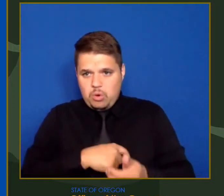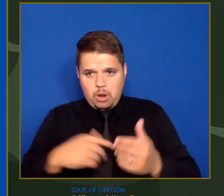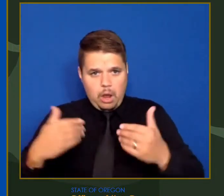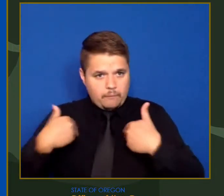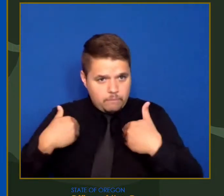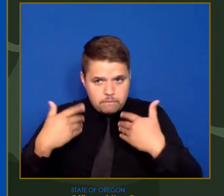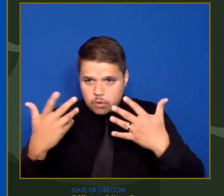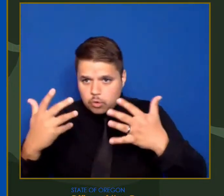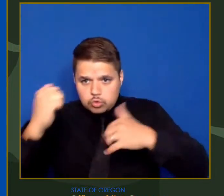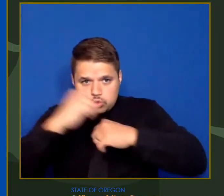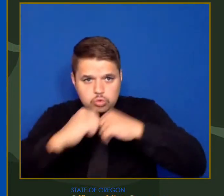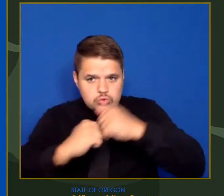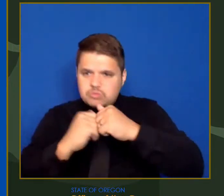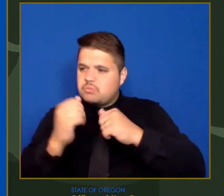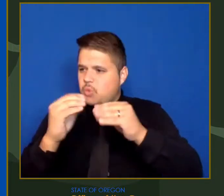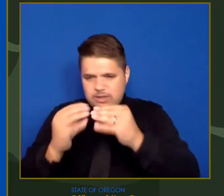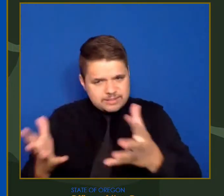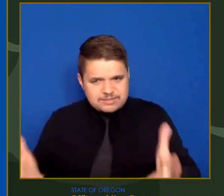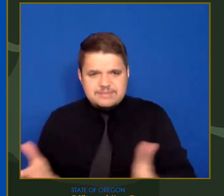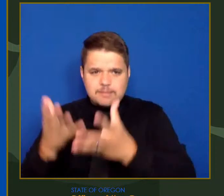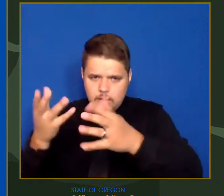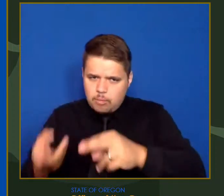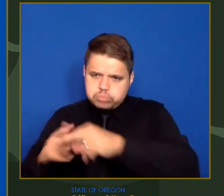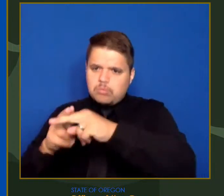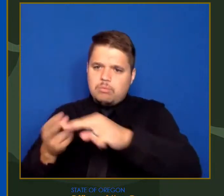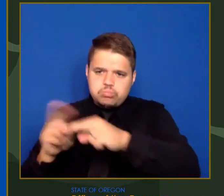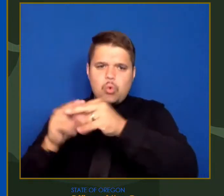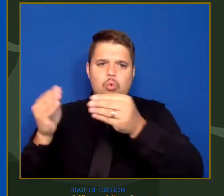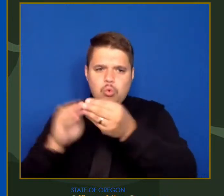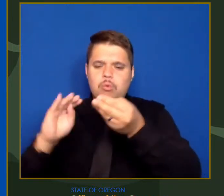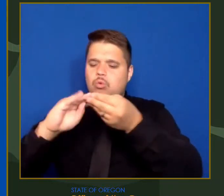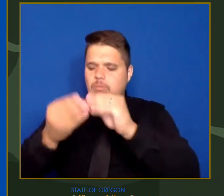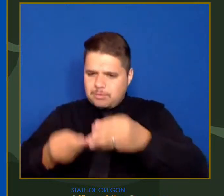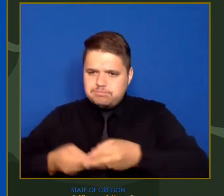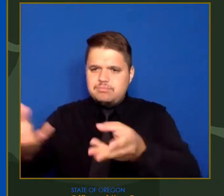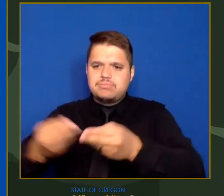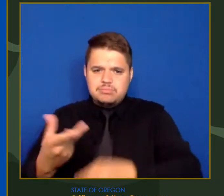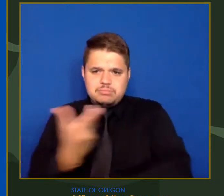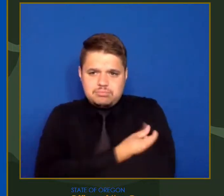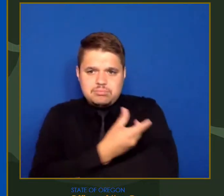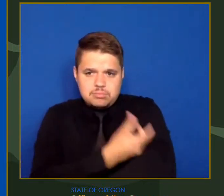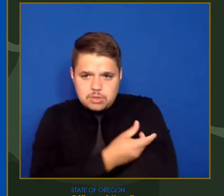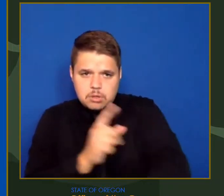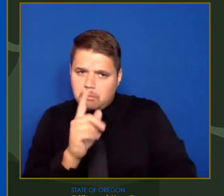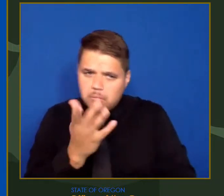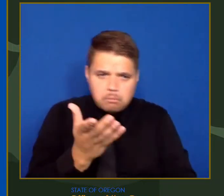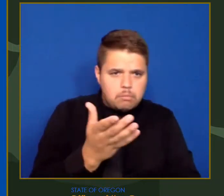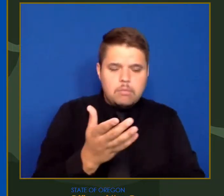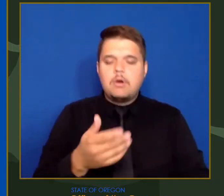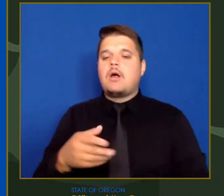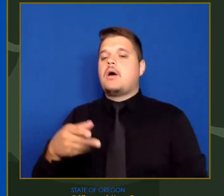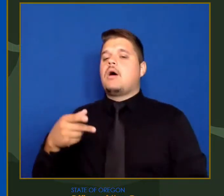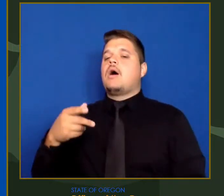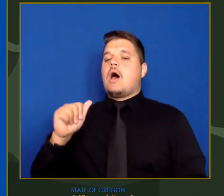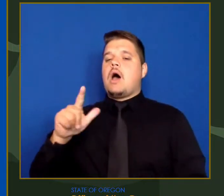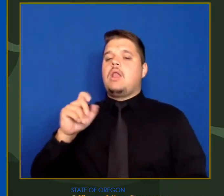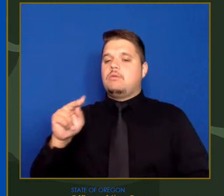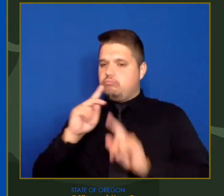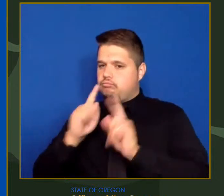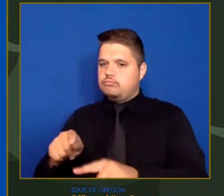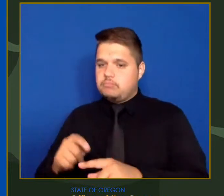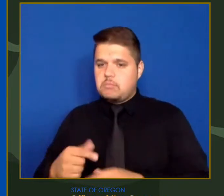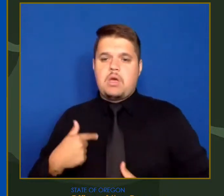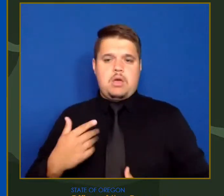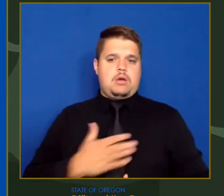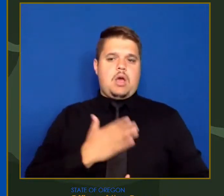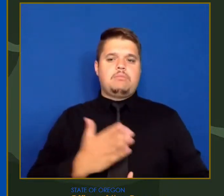or preferably increase them up to a little higher? Yeah, I'm actually very happy with the investments that we've